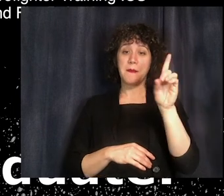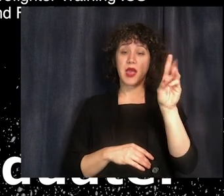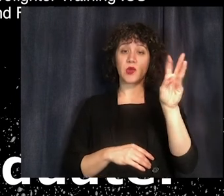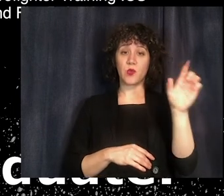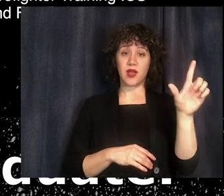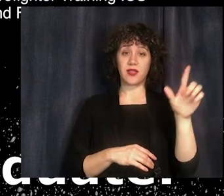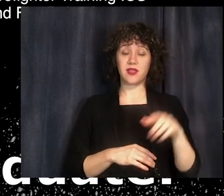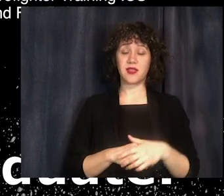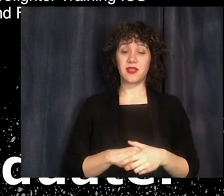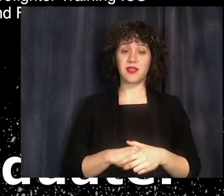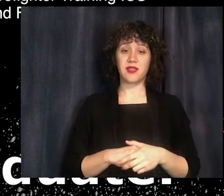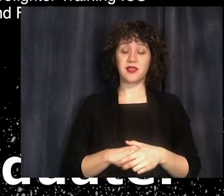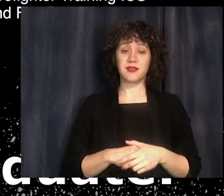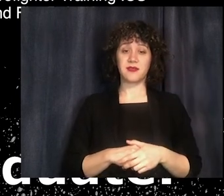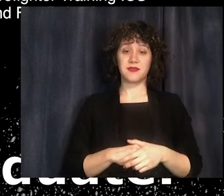Micah Bedwell.